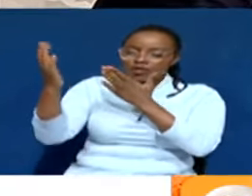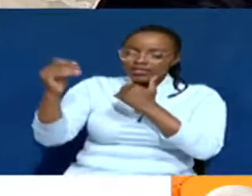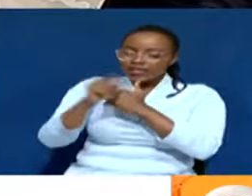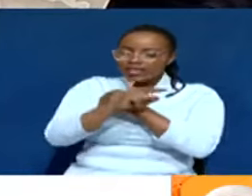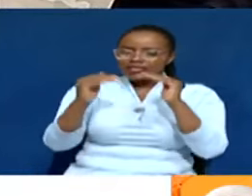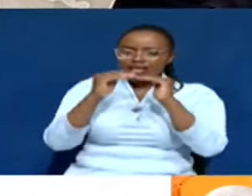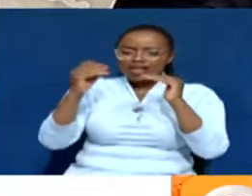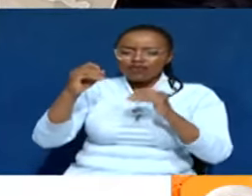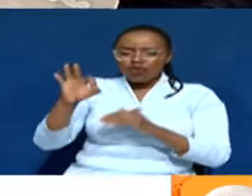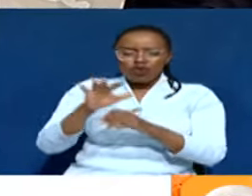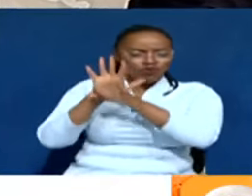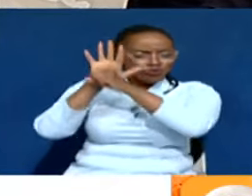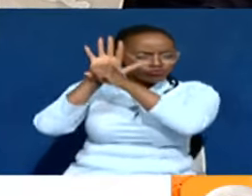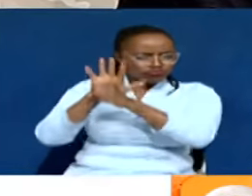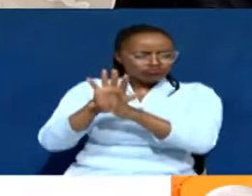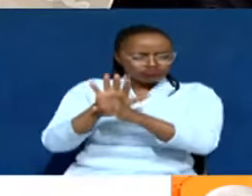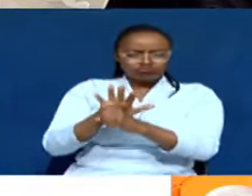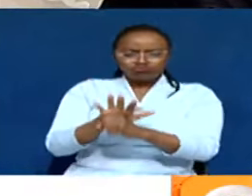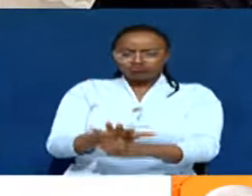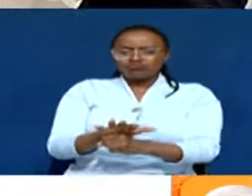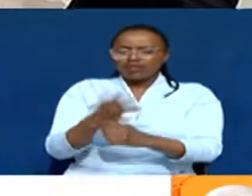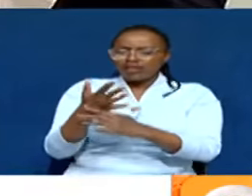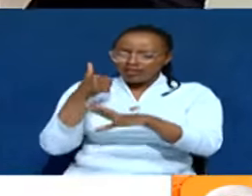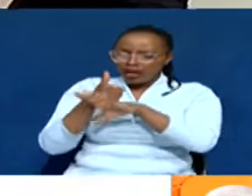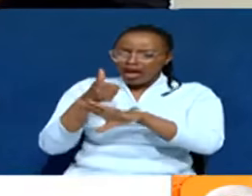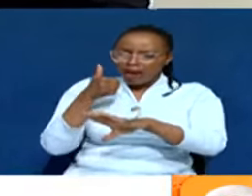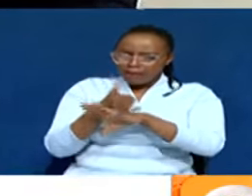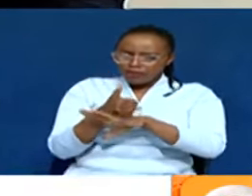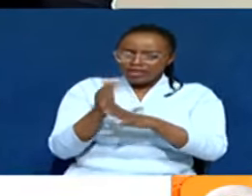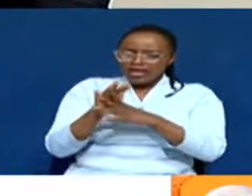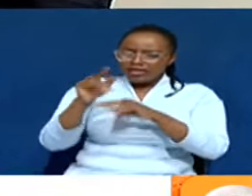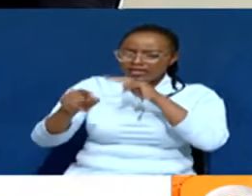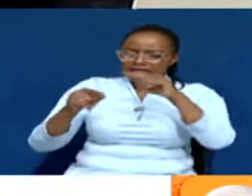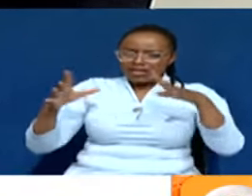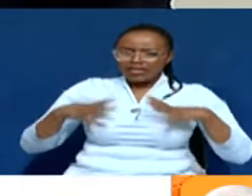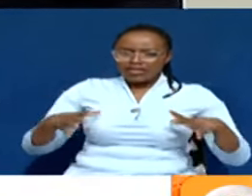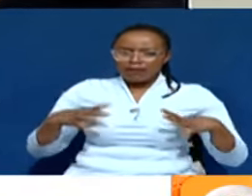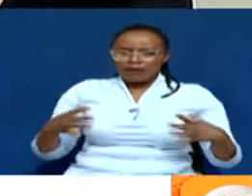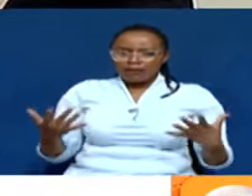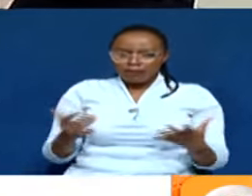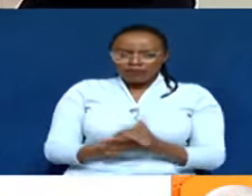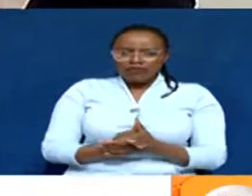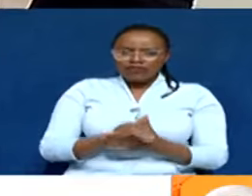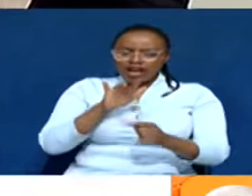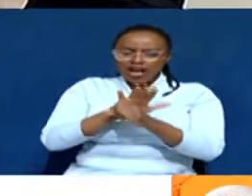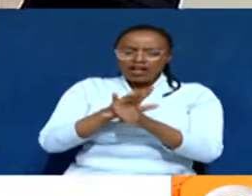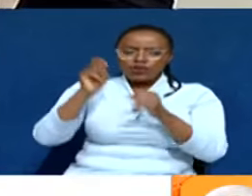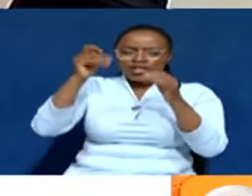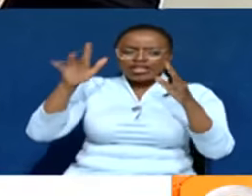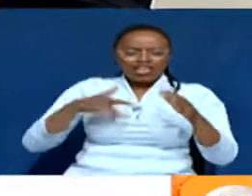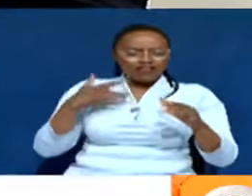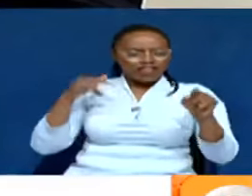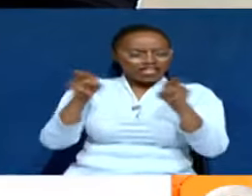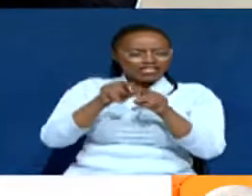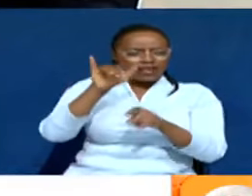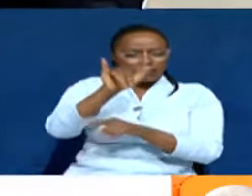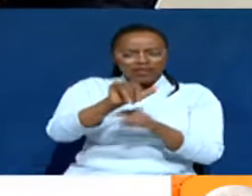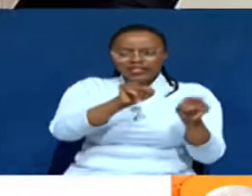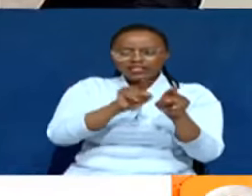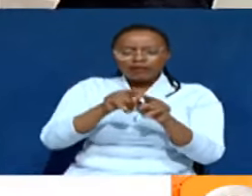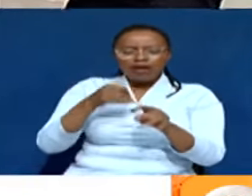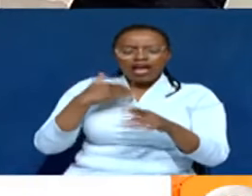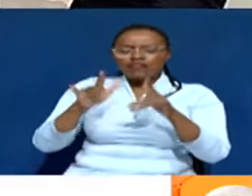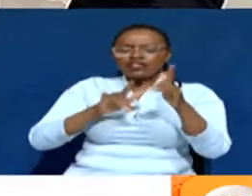this level of torture, torment, abuse, and killings. It's enough. That's a lot of Kenyans feel that way. We need to ban